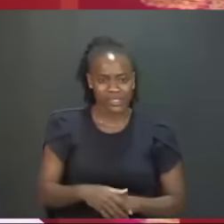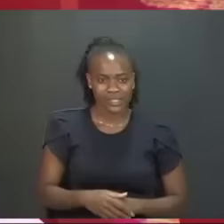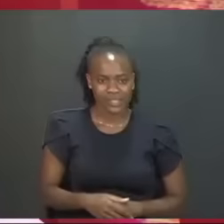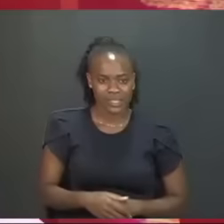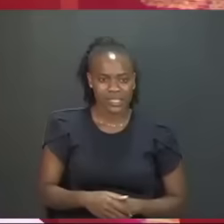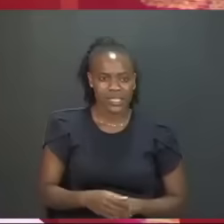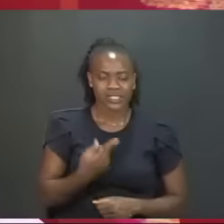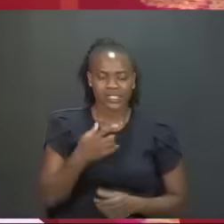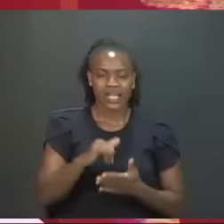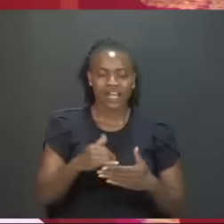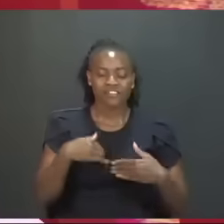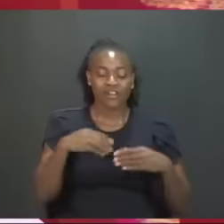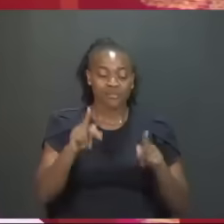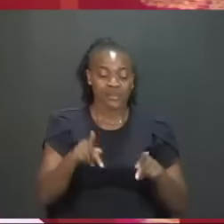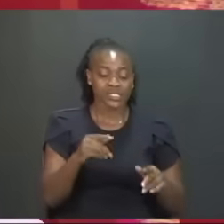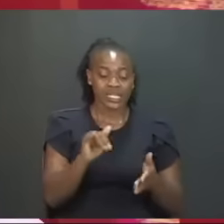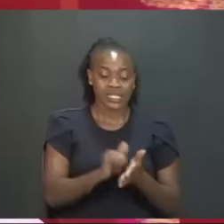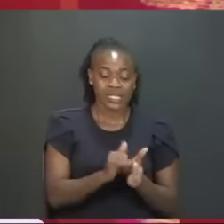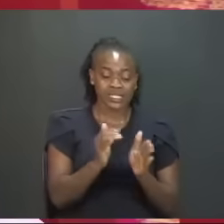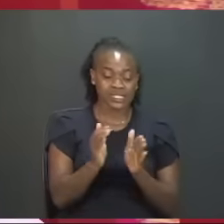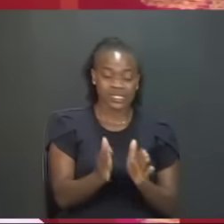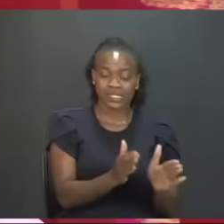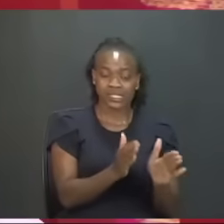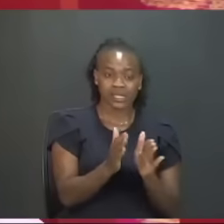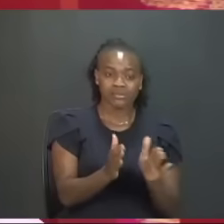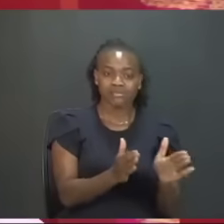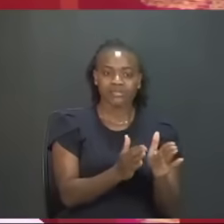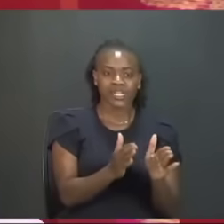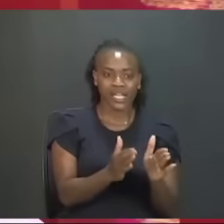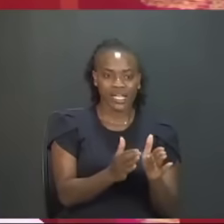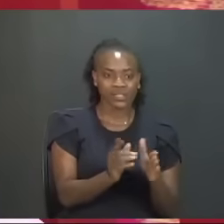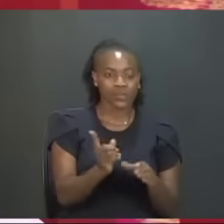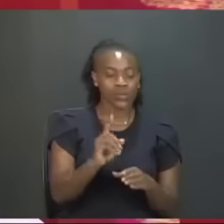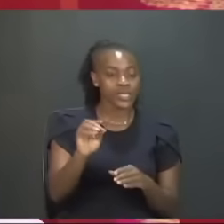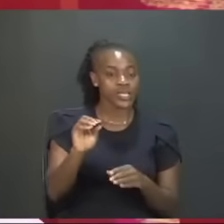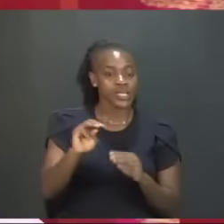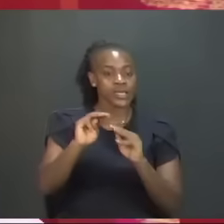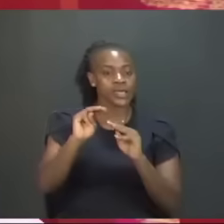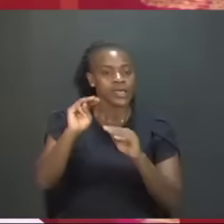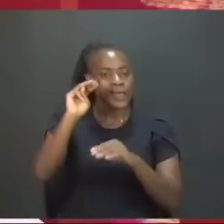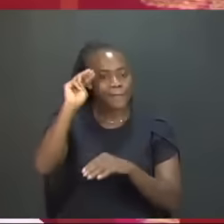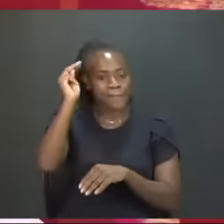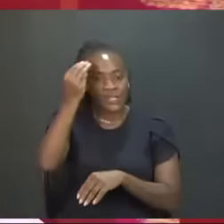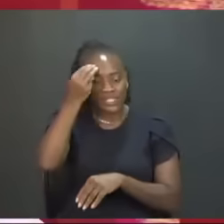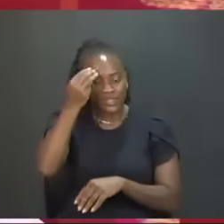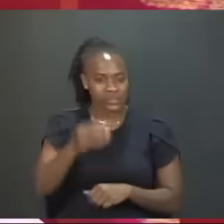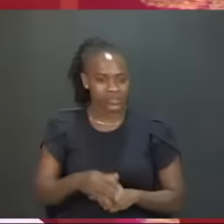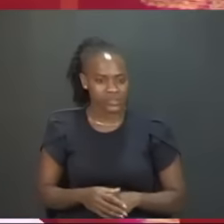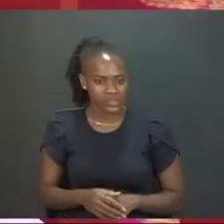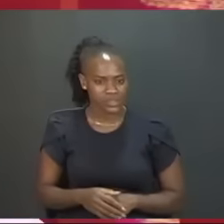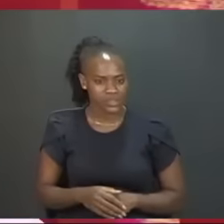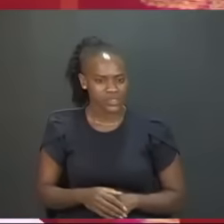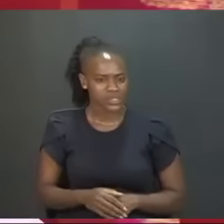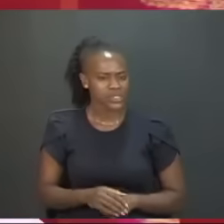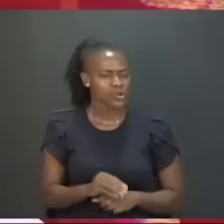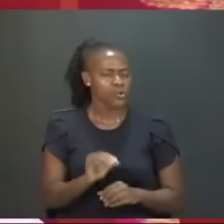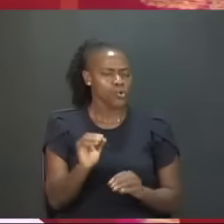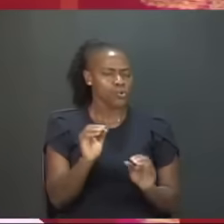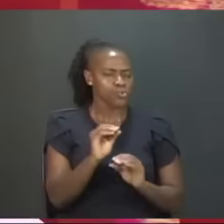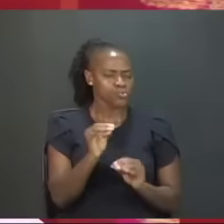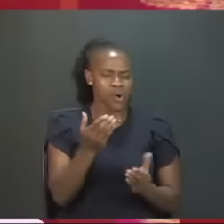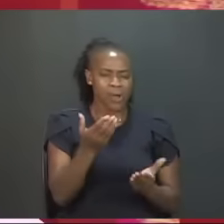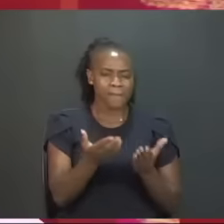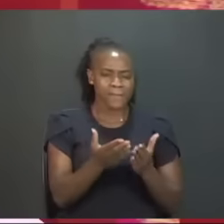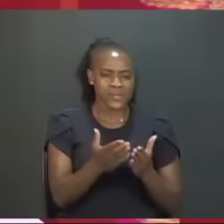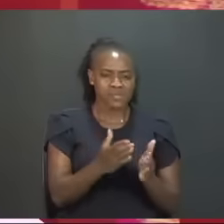a scheduled officer that I deal with in the ministry. So I said, no. The scheduled officer may also not be